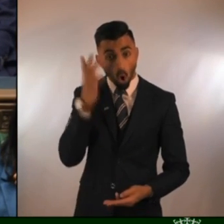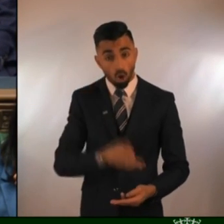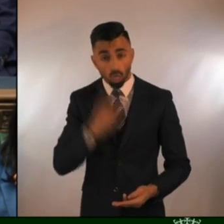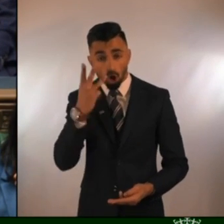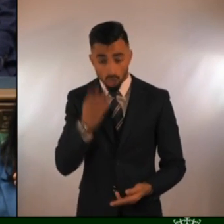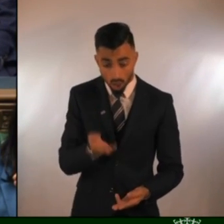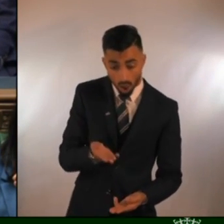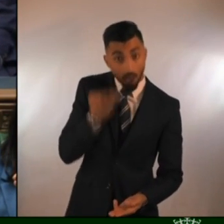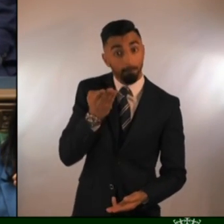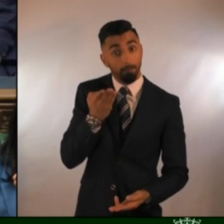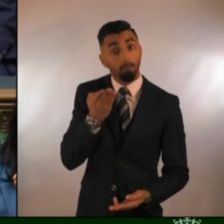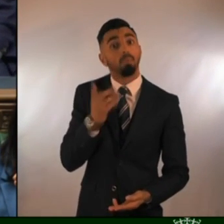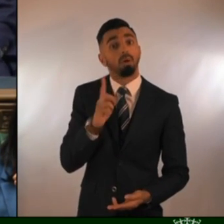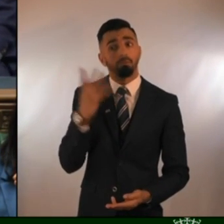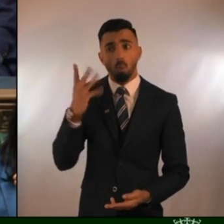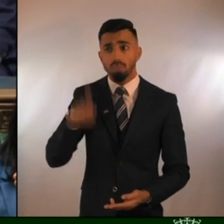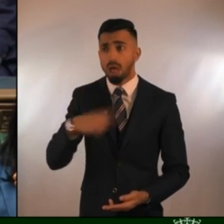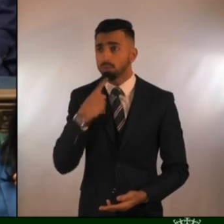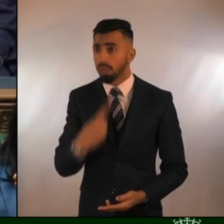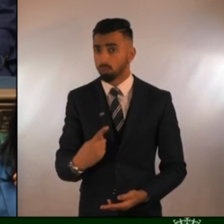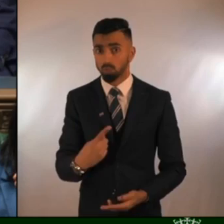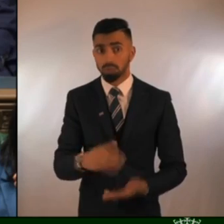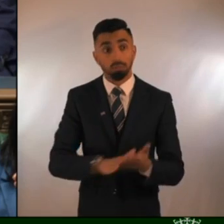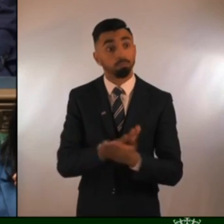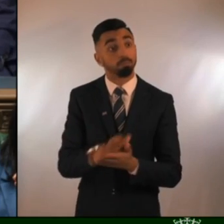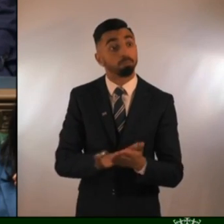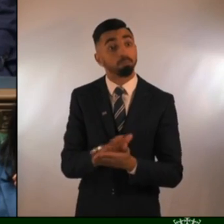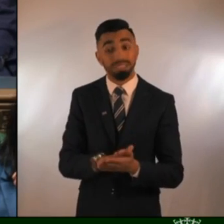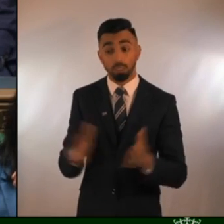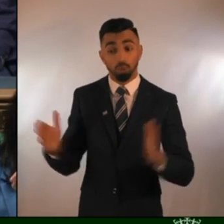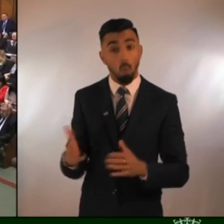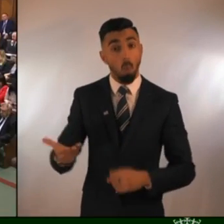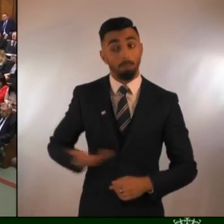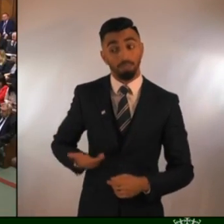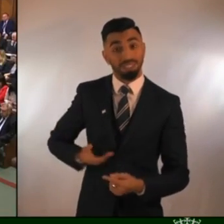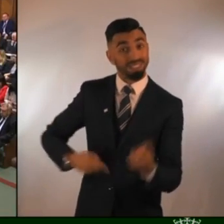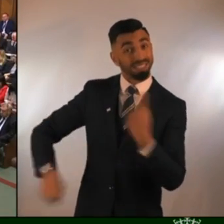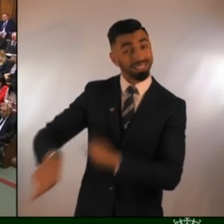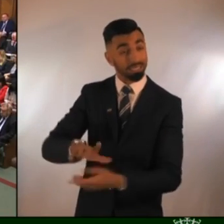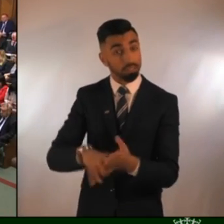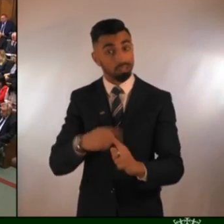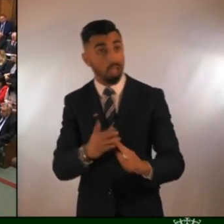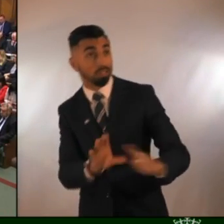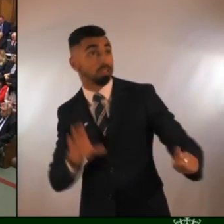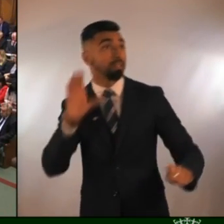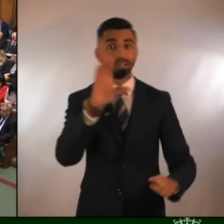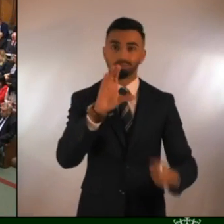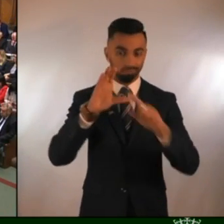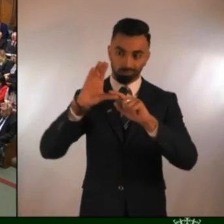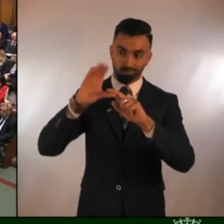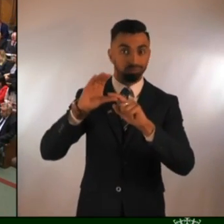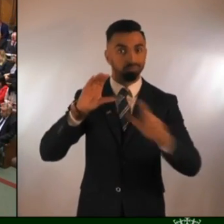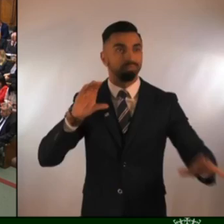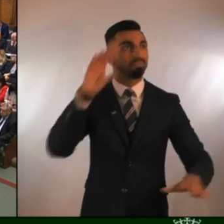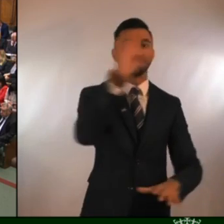£4,000. That's a tax cut this April for nearly 500,000 small businesses. Another step towards a dynamic,